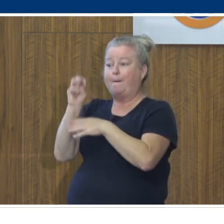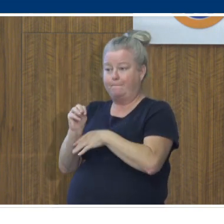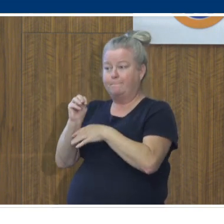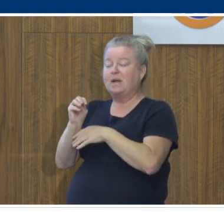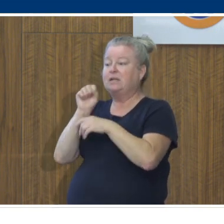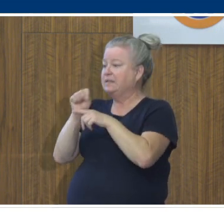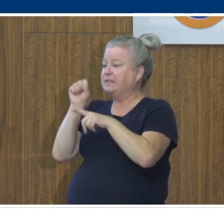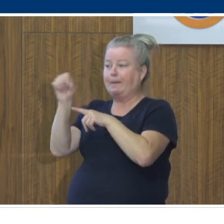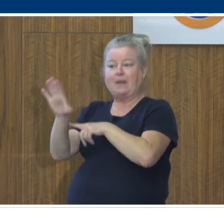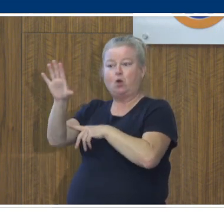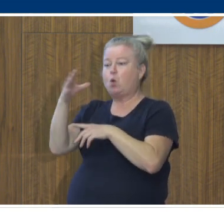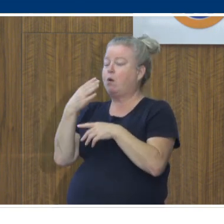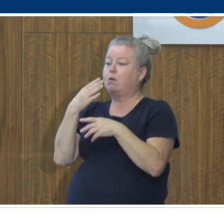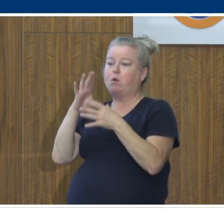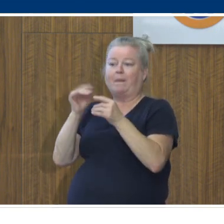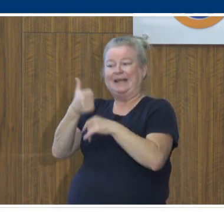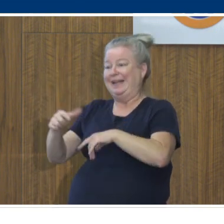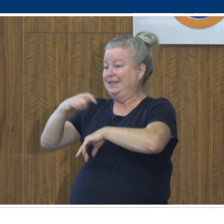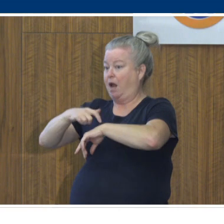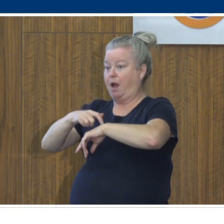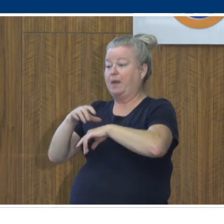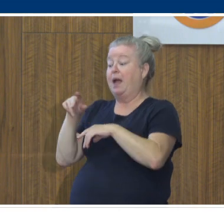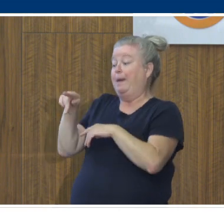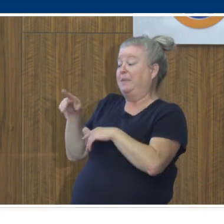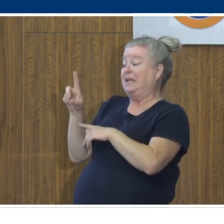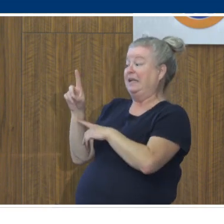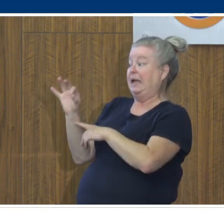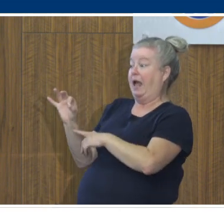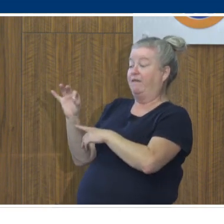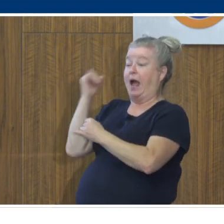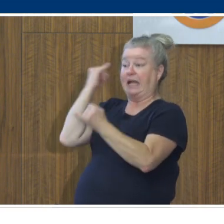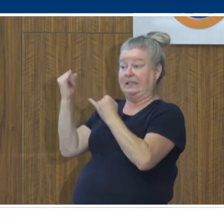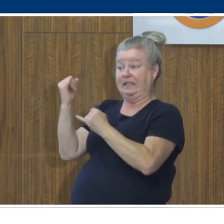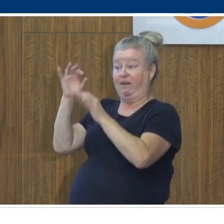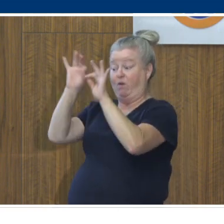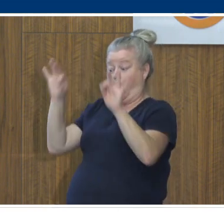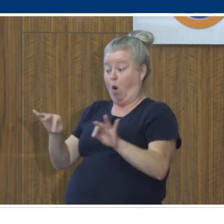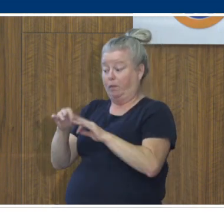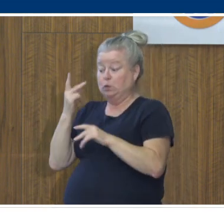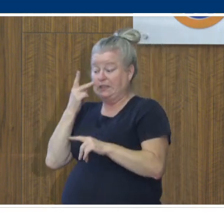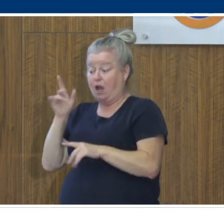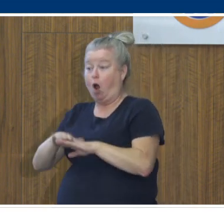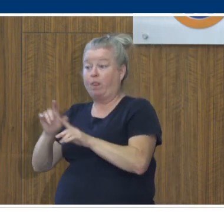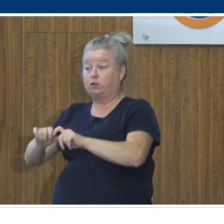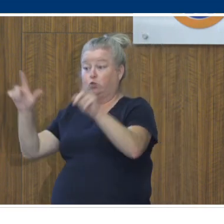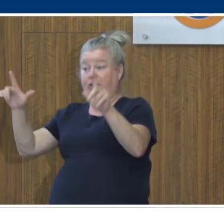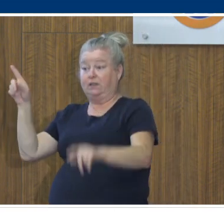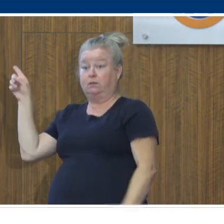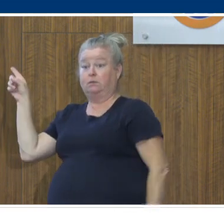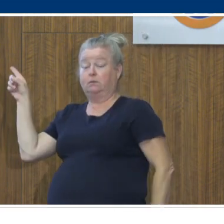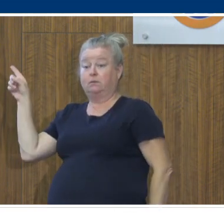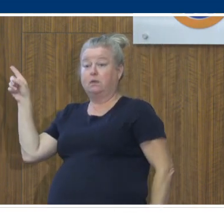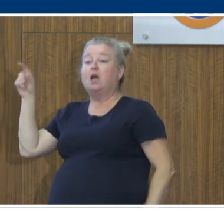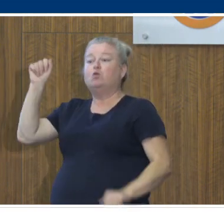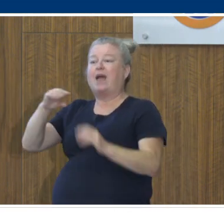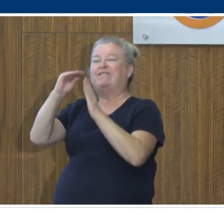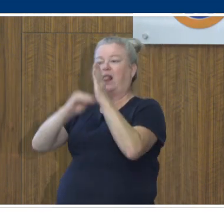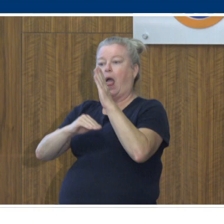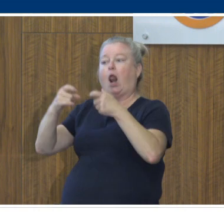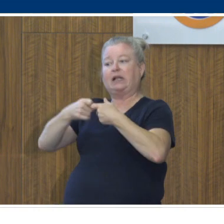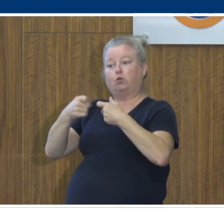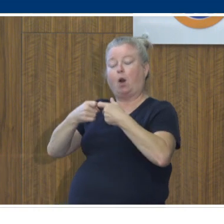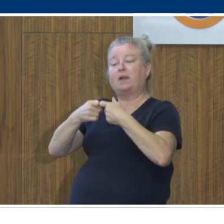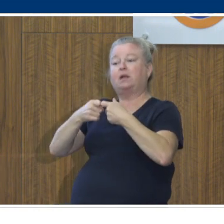time. And there's also a PDF idea form seen here on the screen that you can fill out electronically and